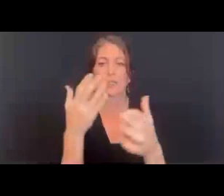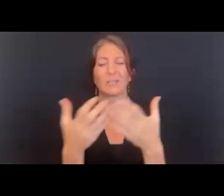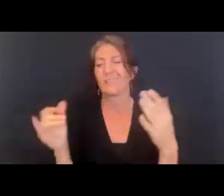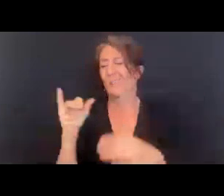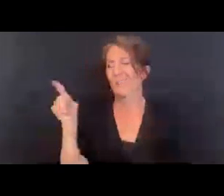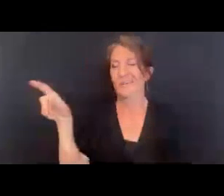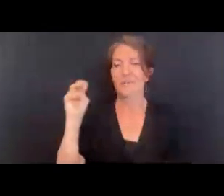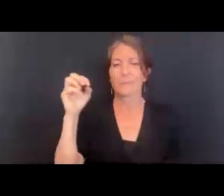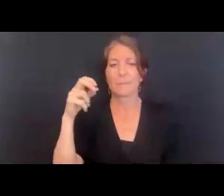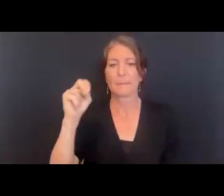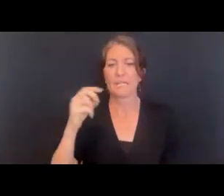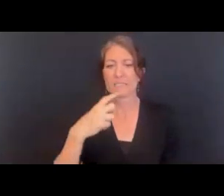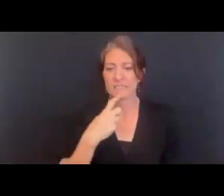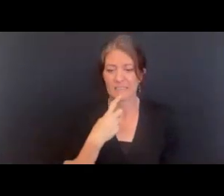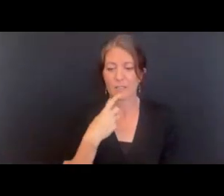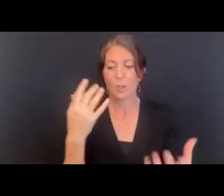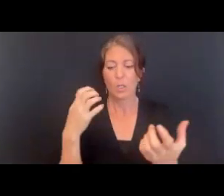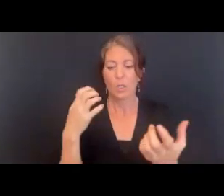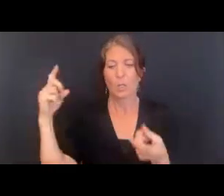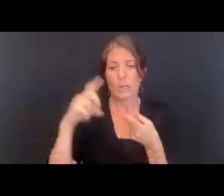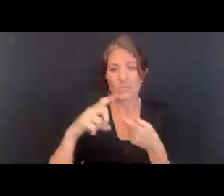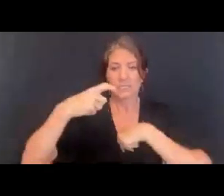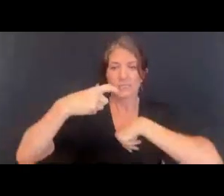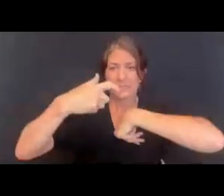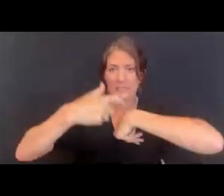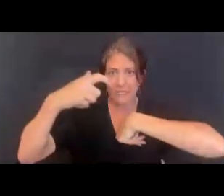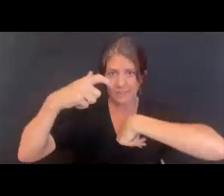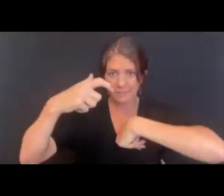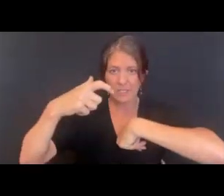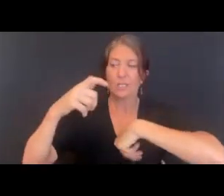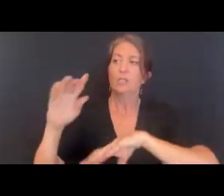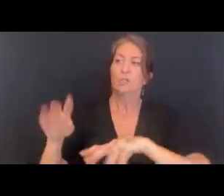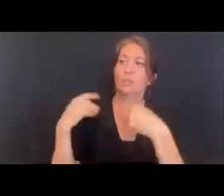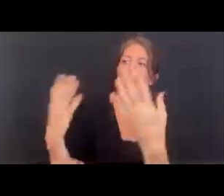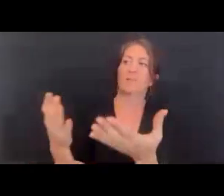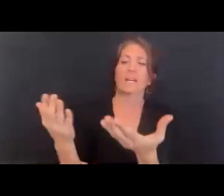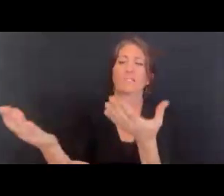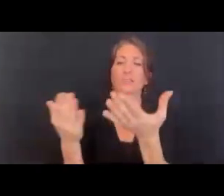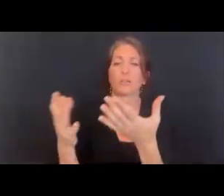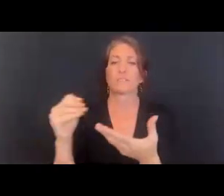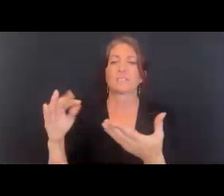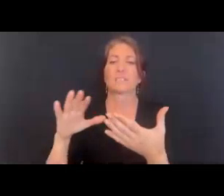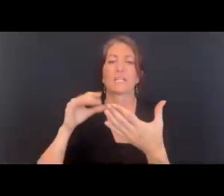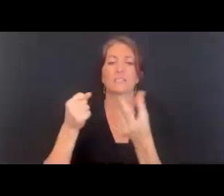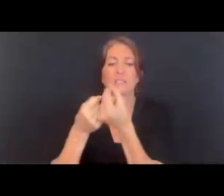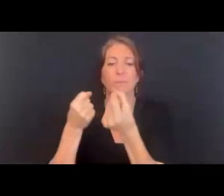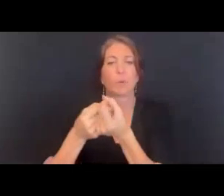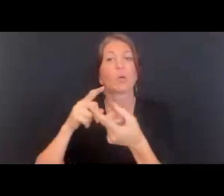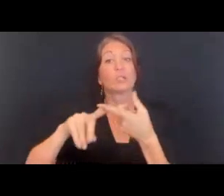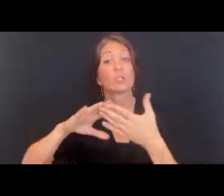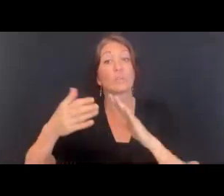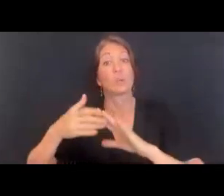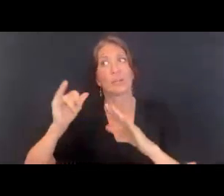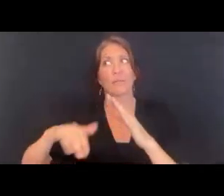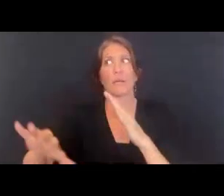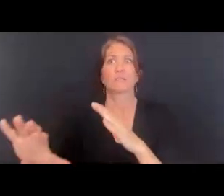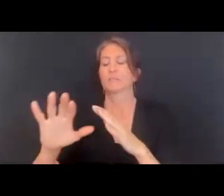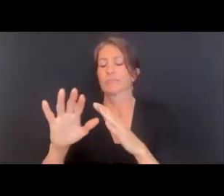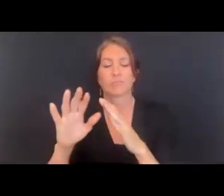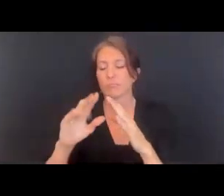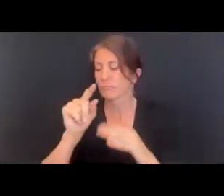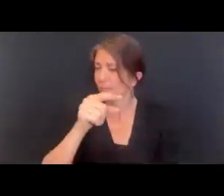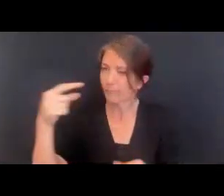less time spent to provide services and support to our community is top of mind. Next